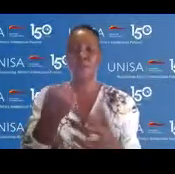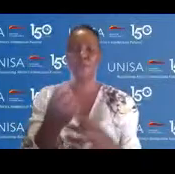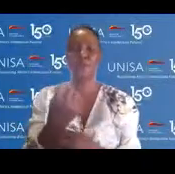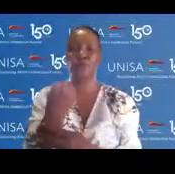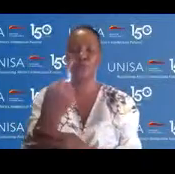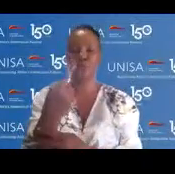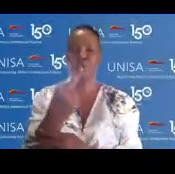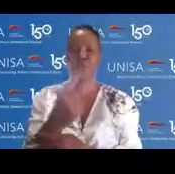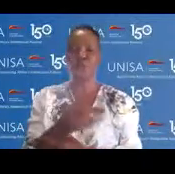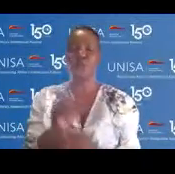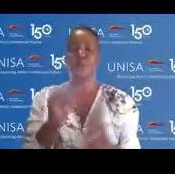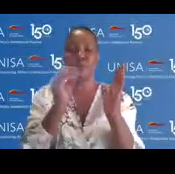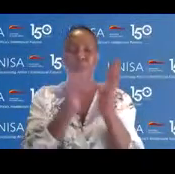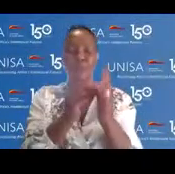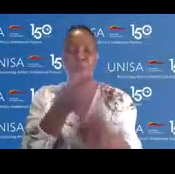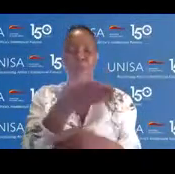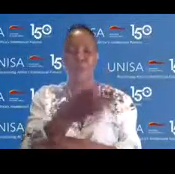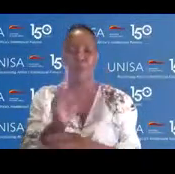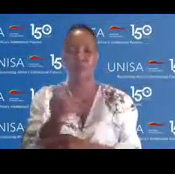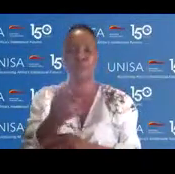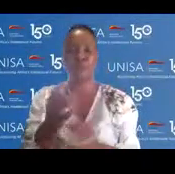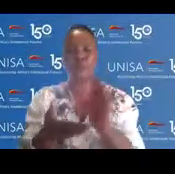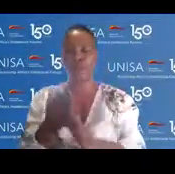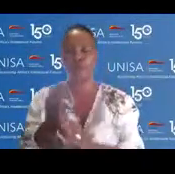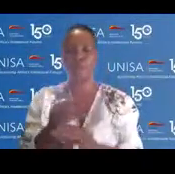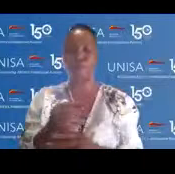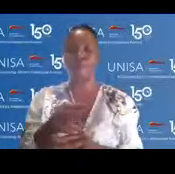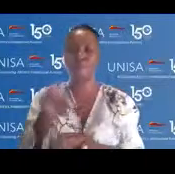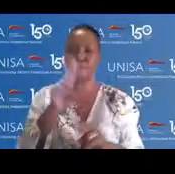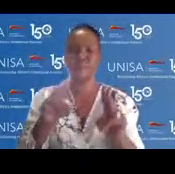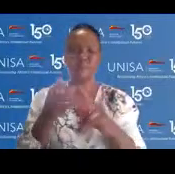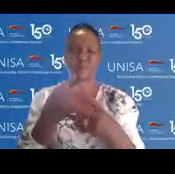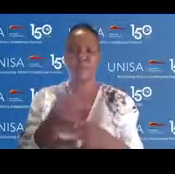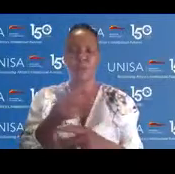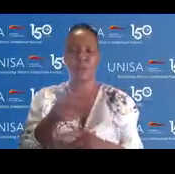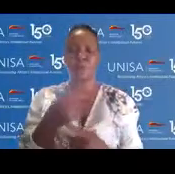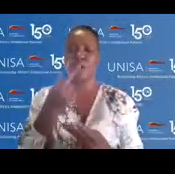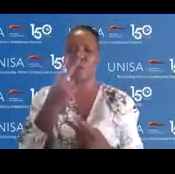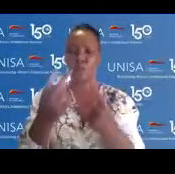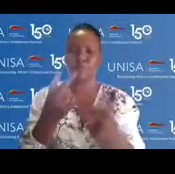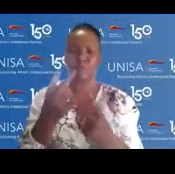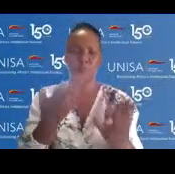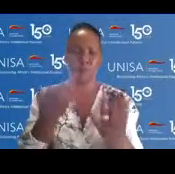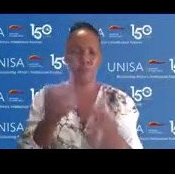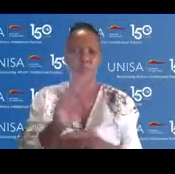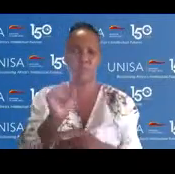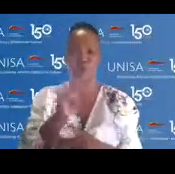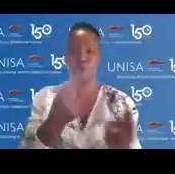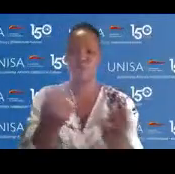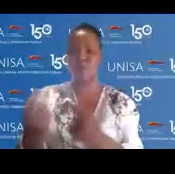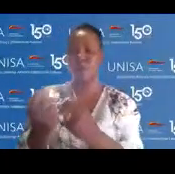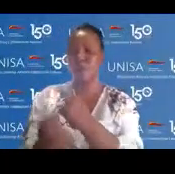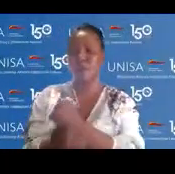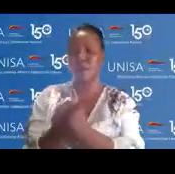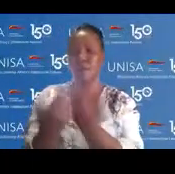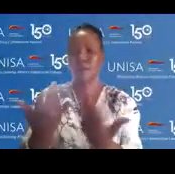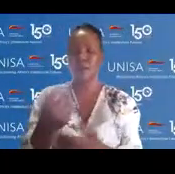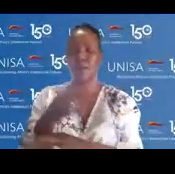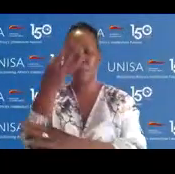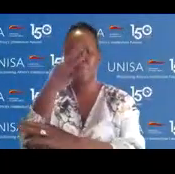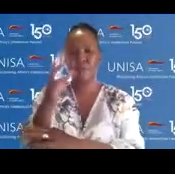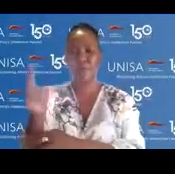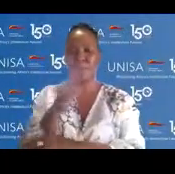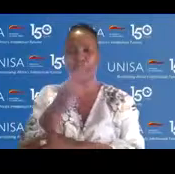So you guys then can go watch and see everything that we've done. Okay, so thanks for letting us know, Prof. I see a message has come